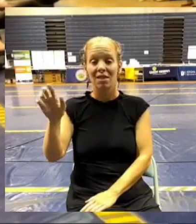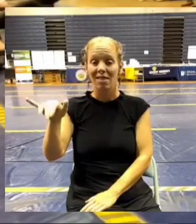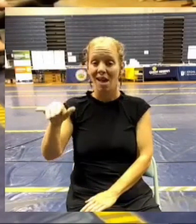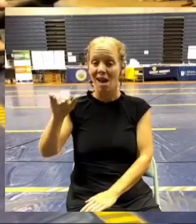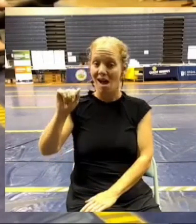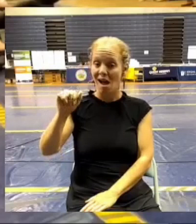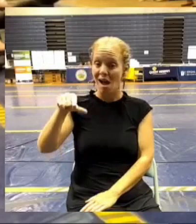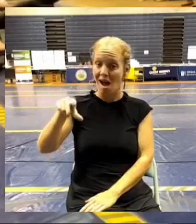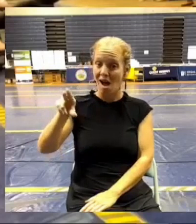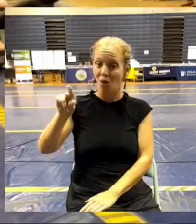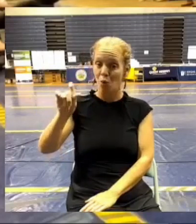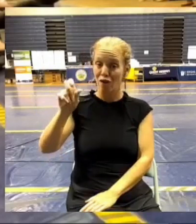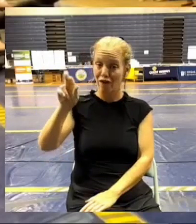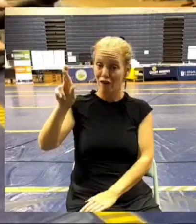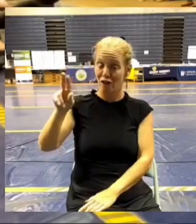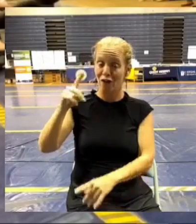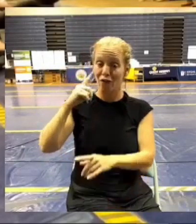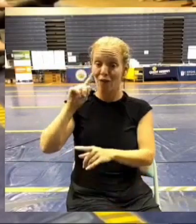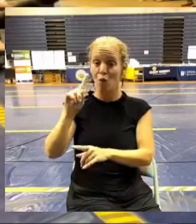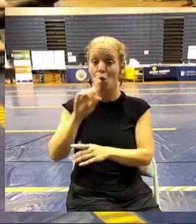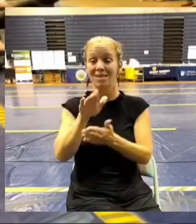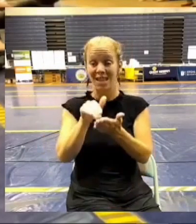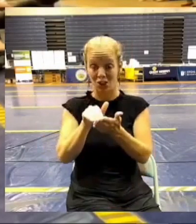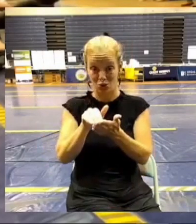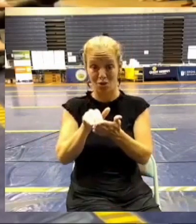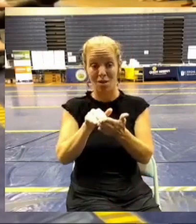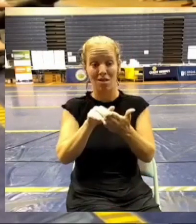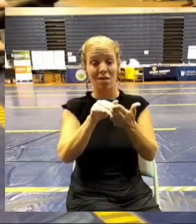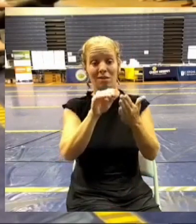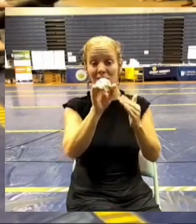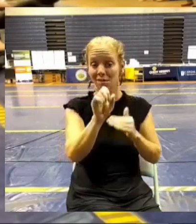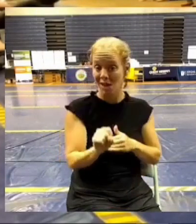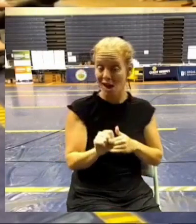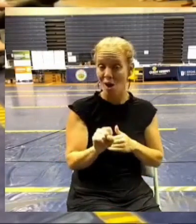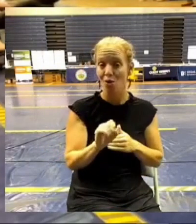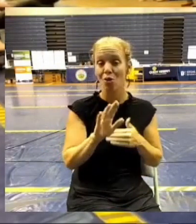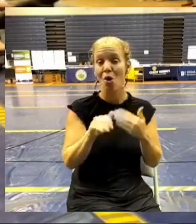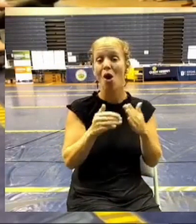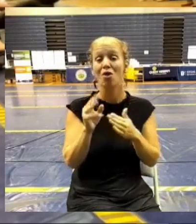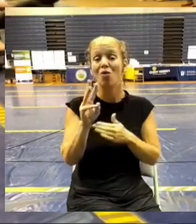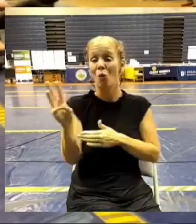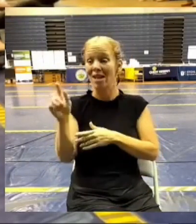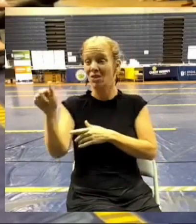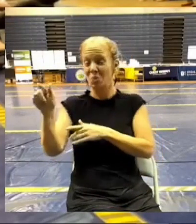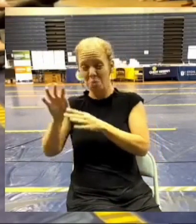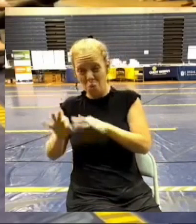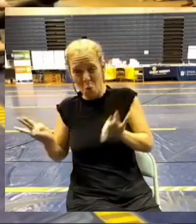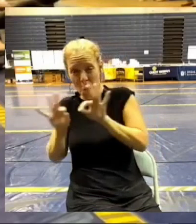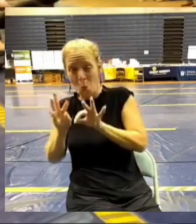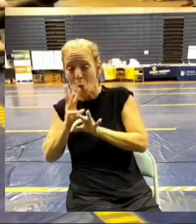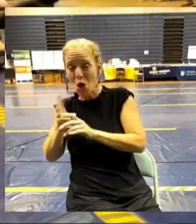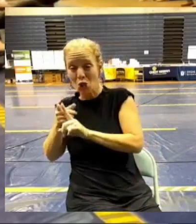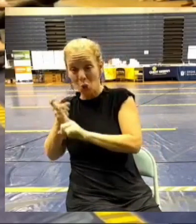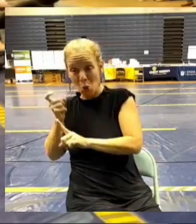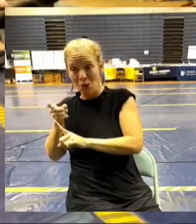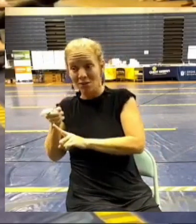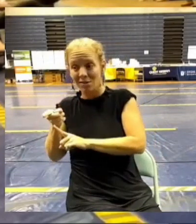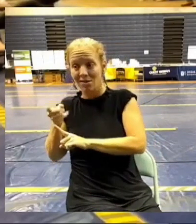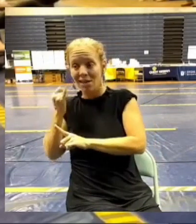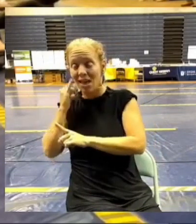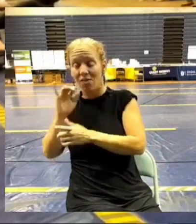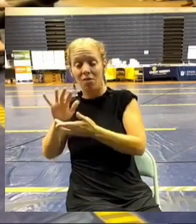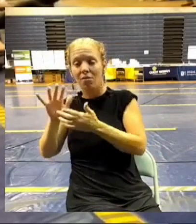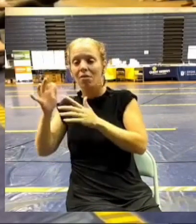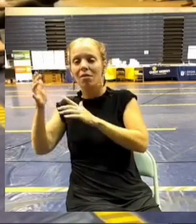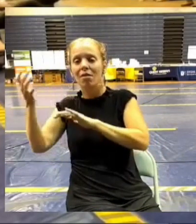is the aquifer for Central Maui, for South Maui, and all of West Maui. So if we screw